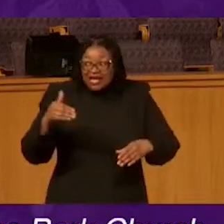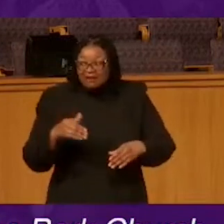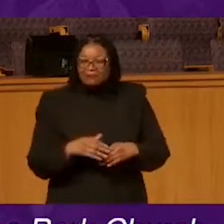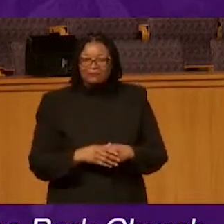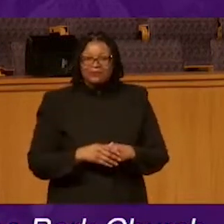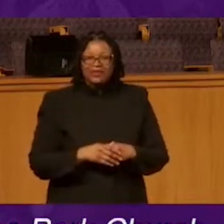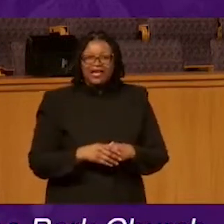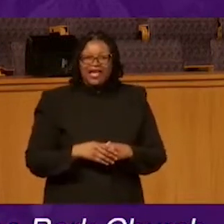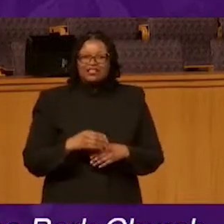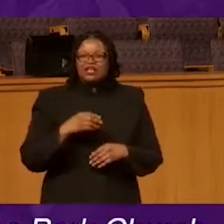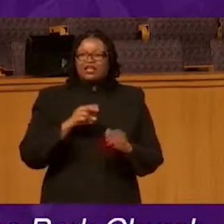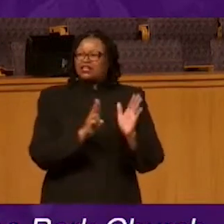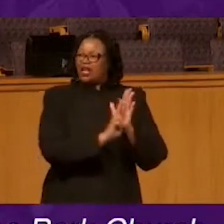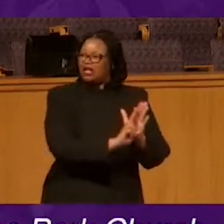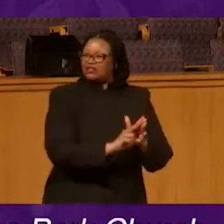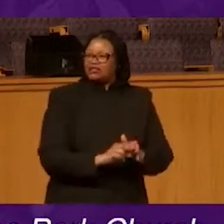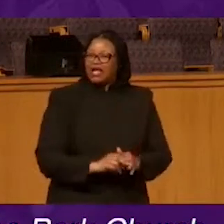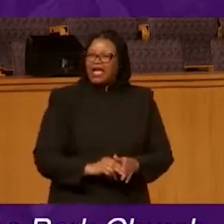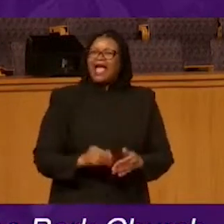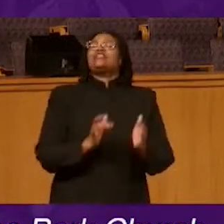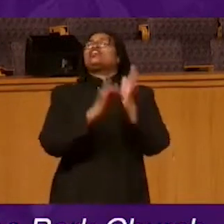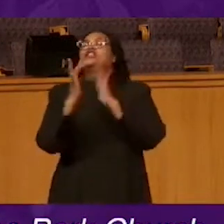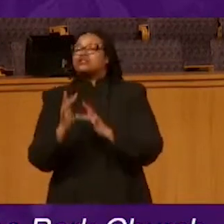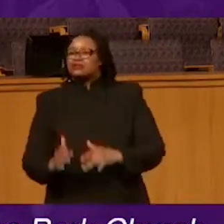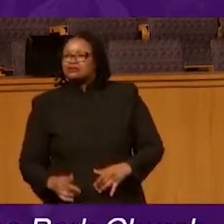them loud ushers, hey, Jesus,